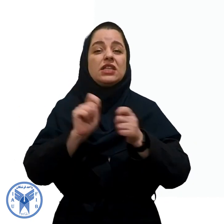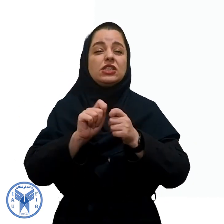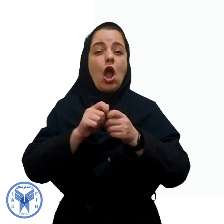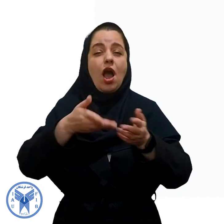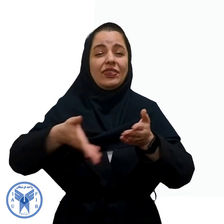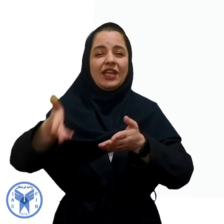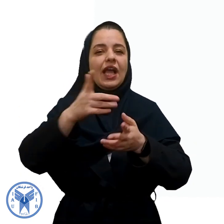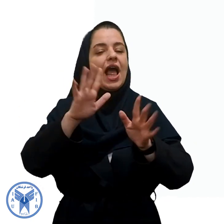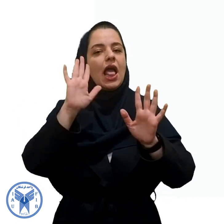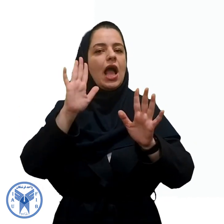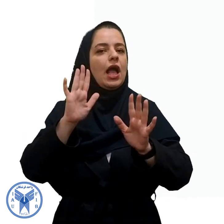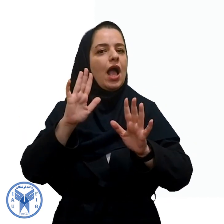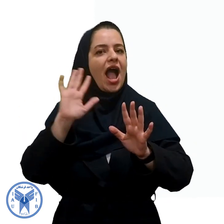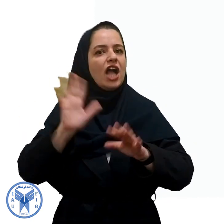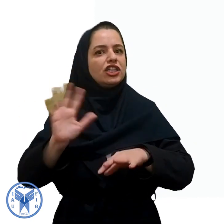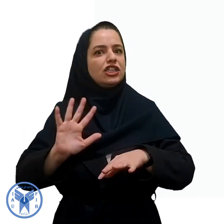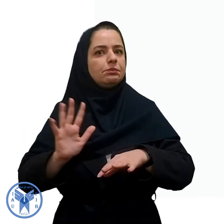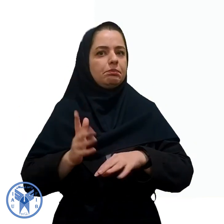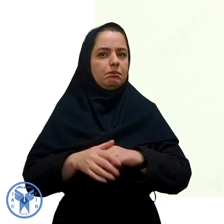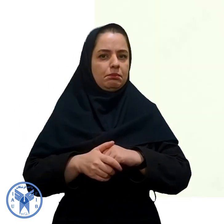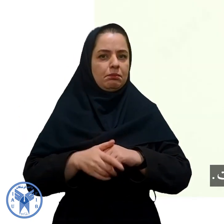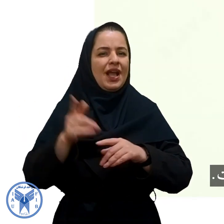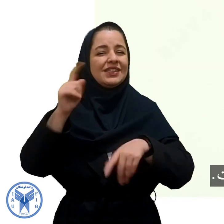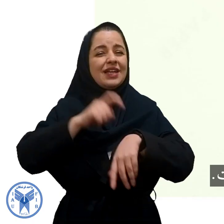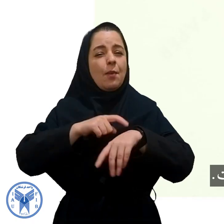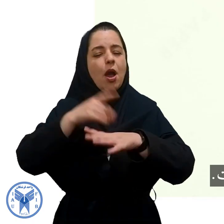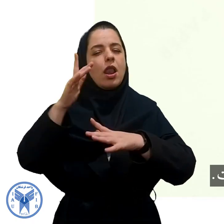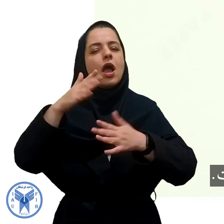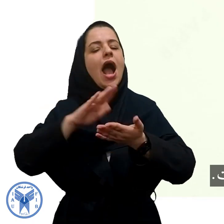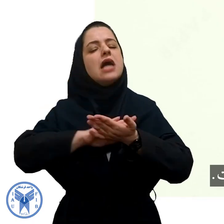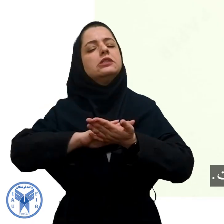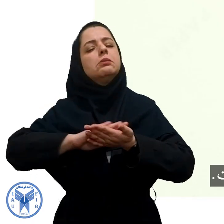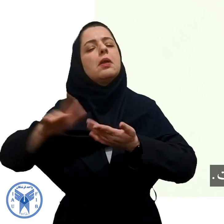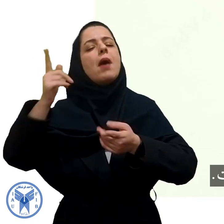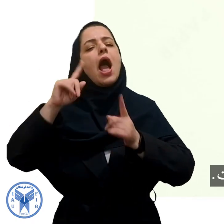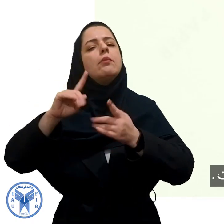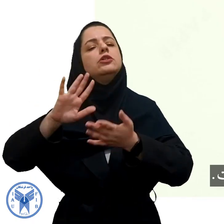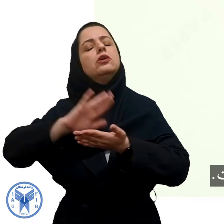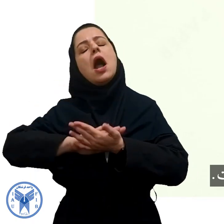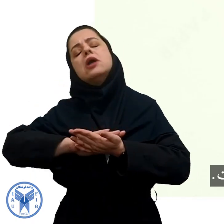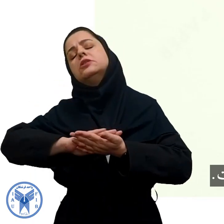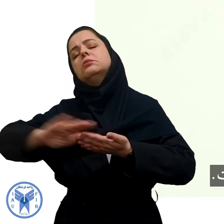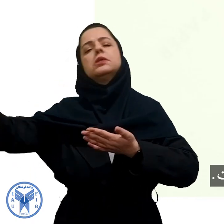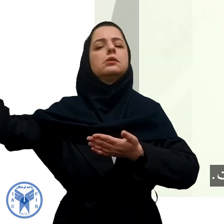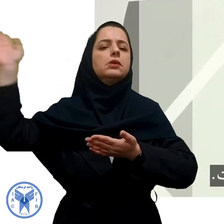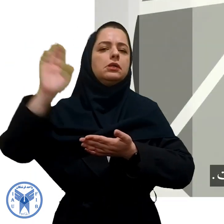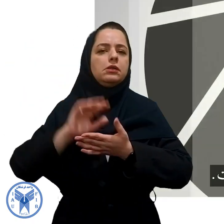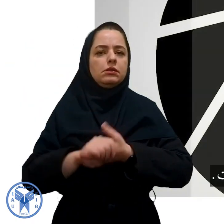requires an incredible infrastructure. Once it's gone, it's gone.